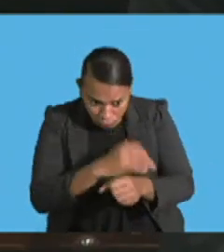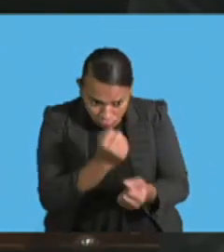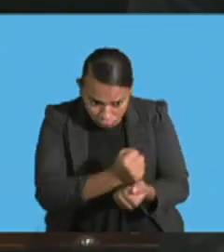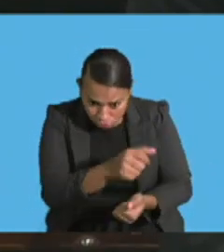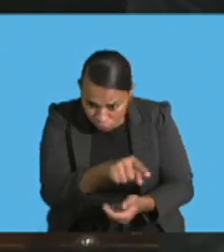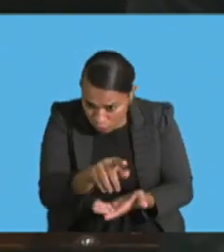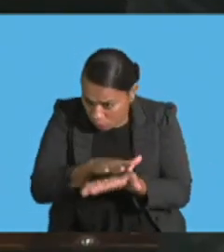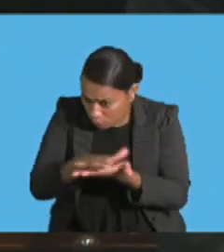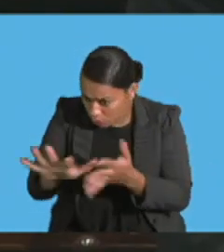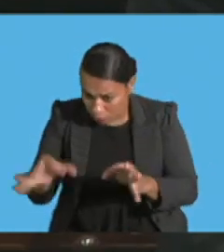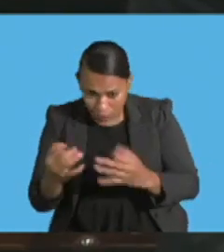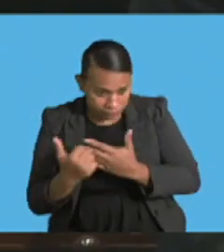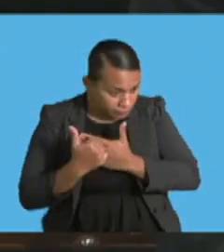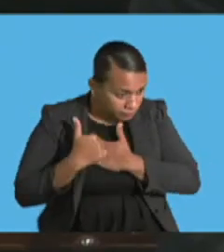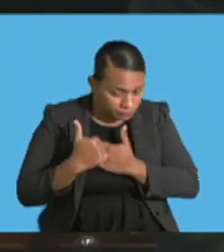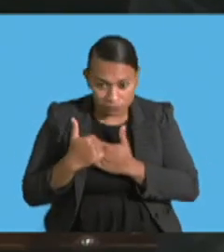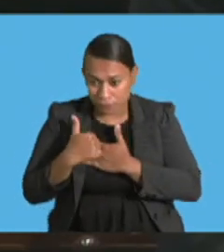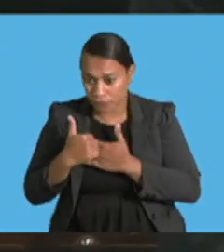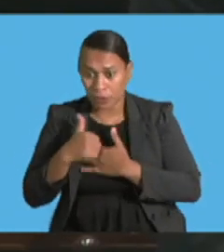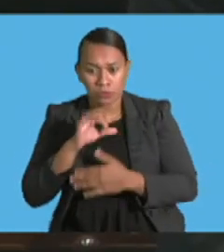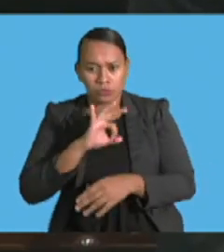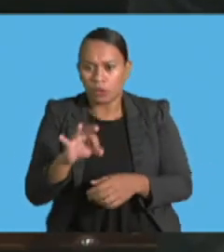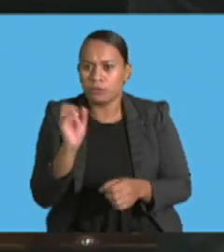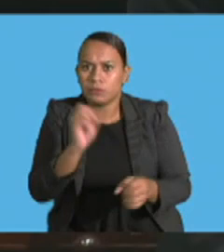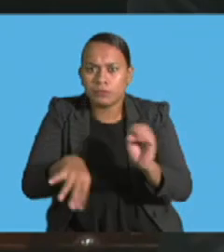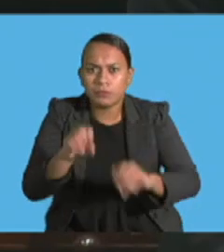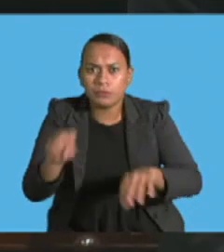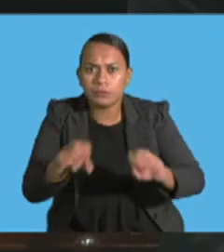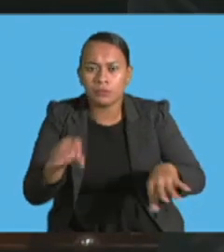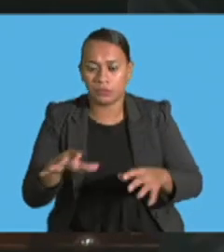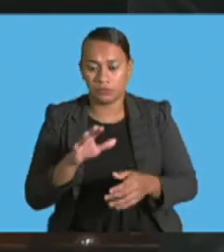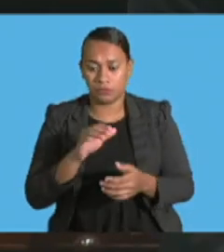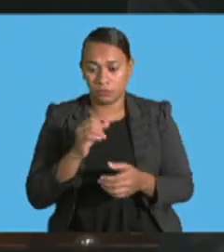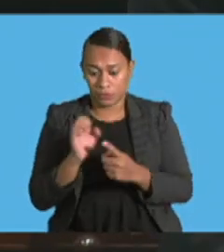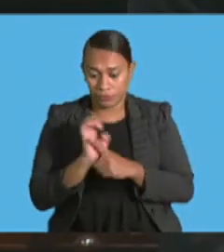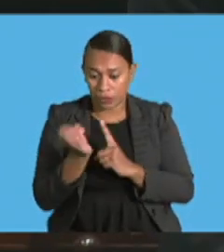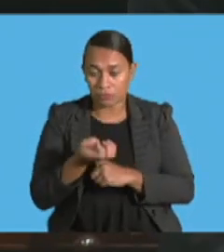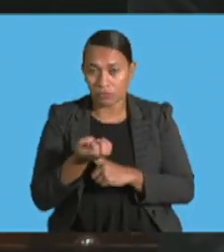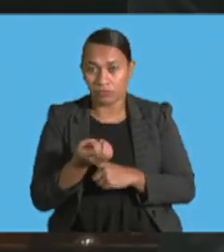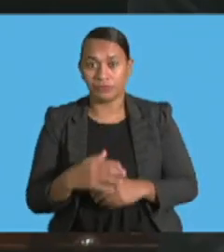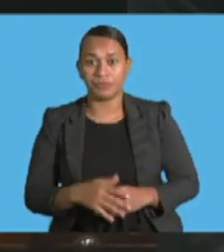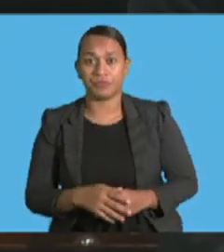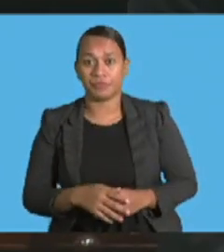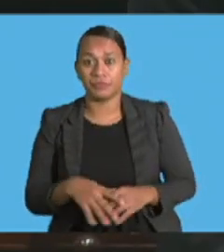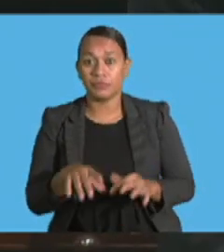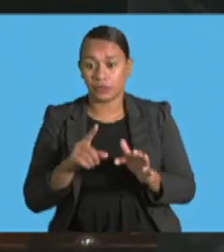2005. A commercial facility under the EMA